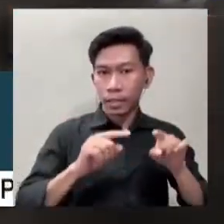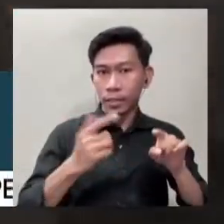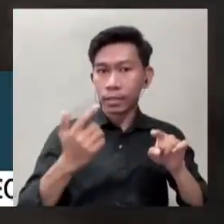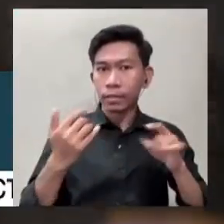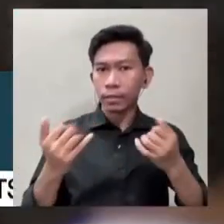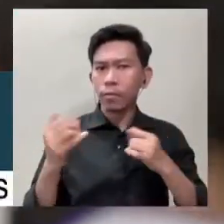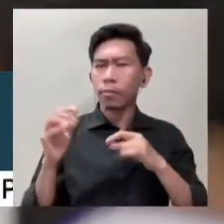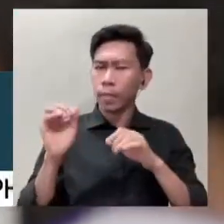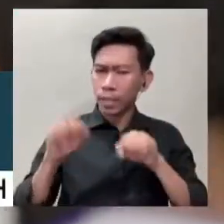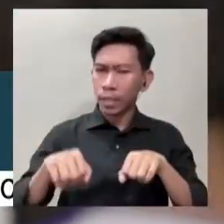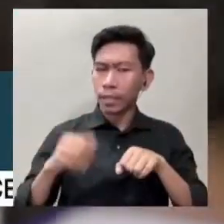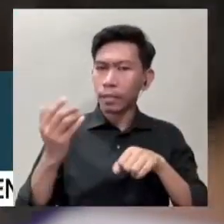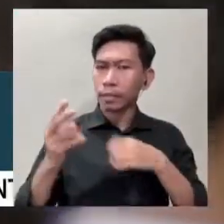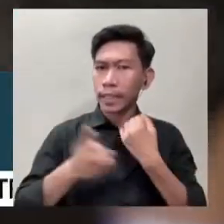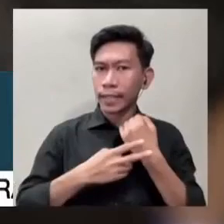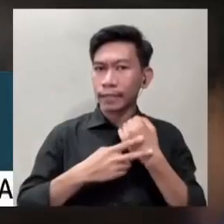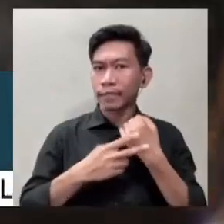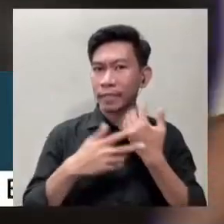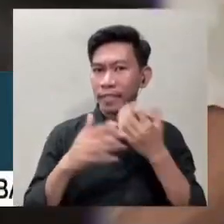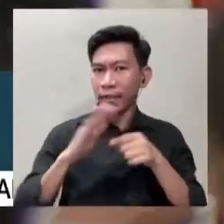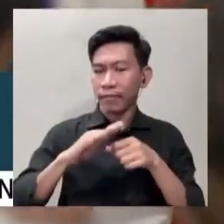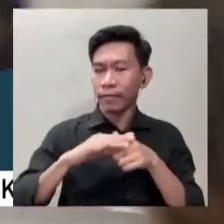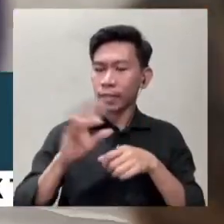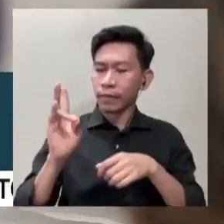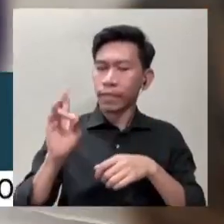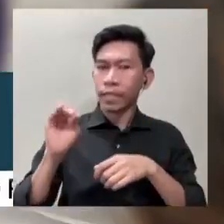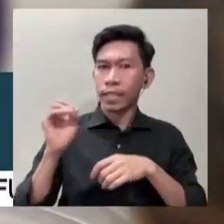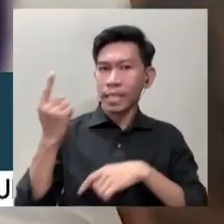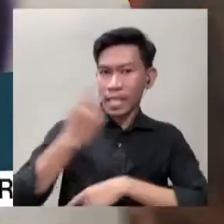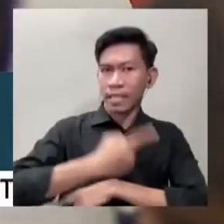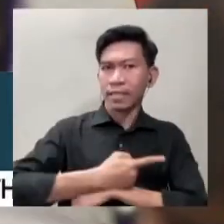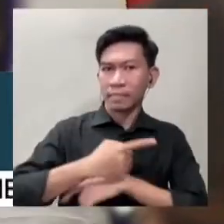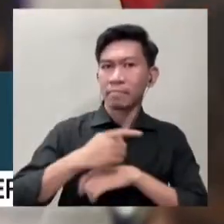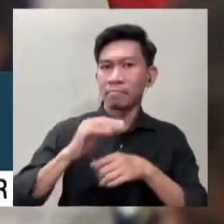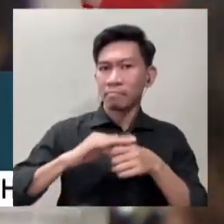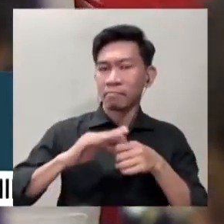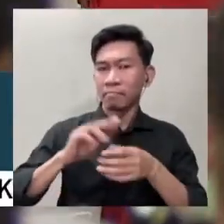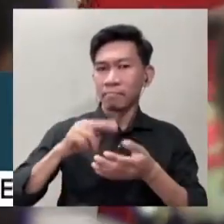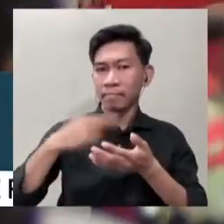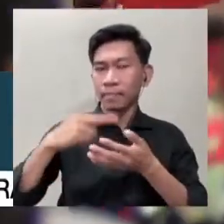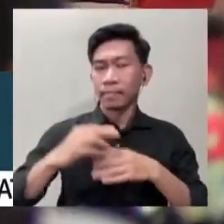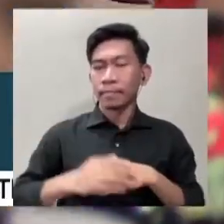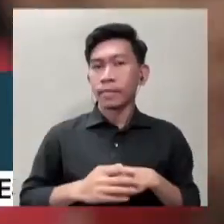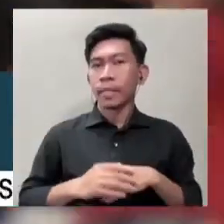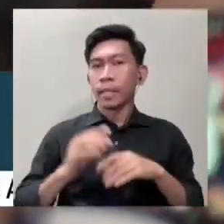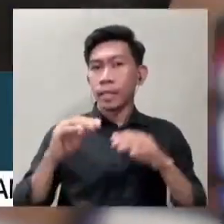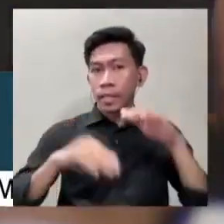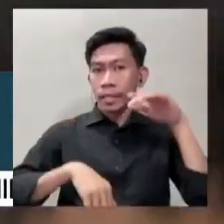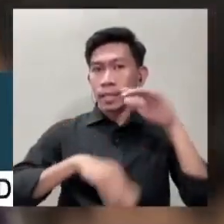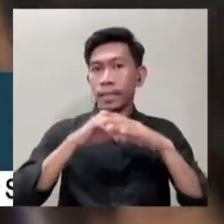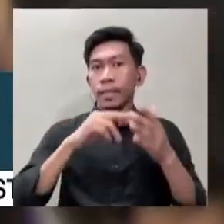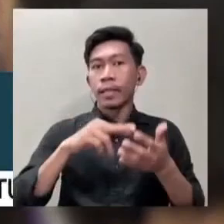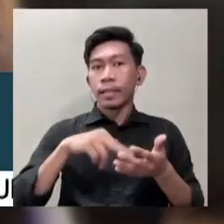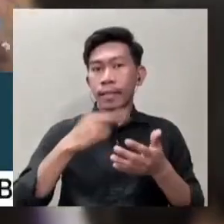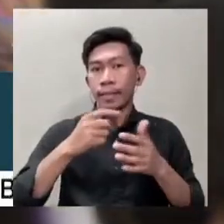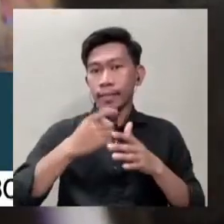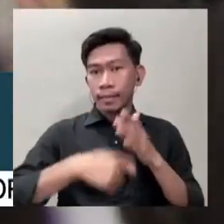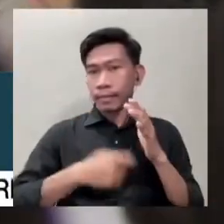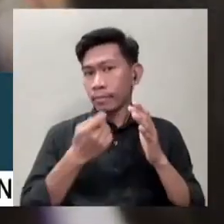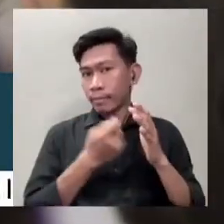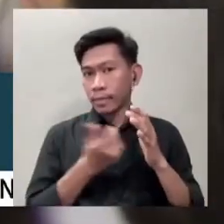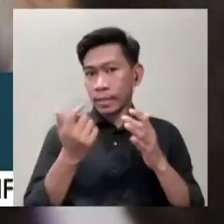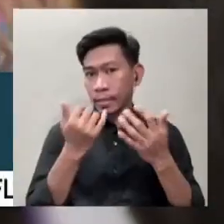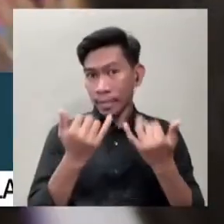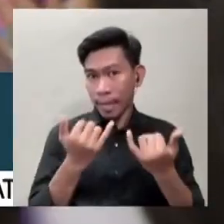of buffer stock. Now, Carmina, while the lifting of the price cap on rice takes effect today, the president